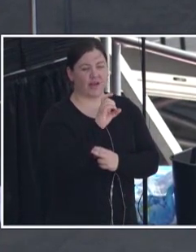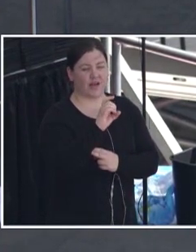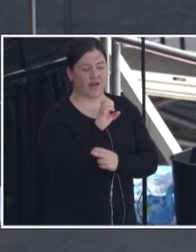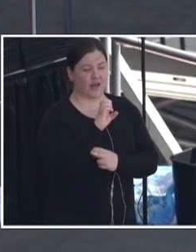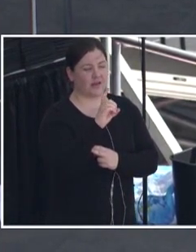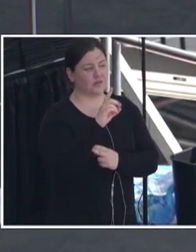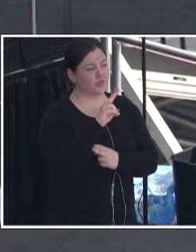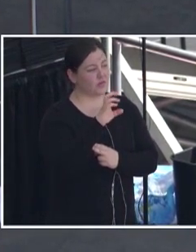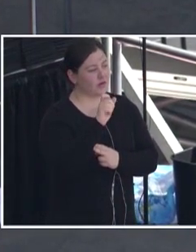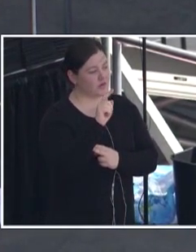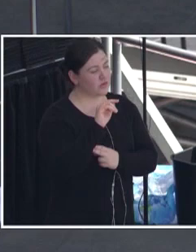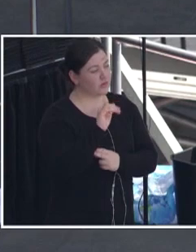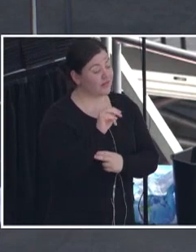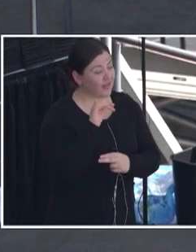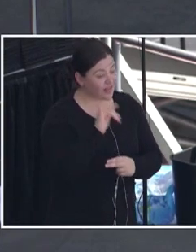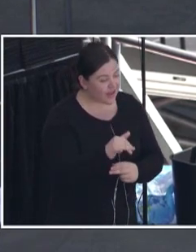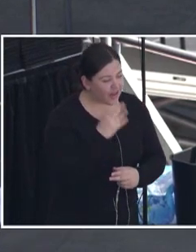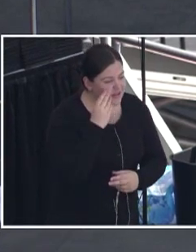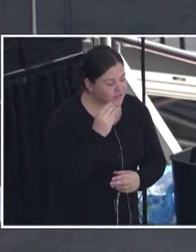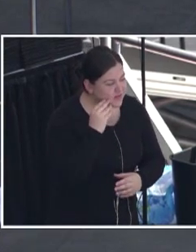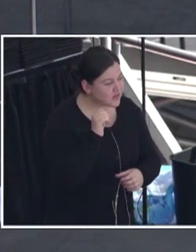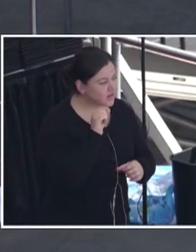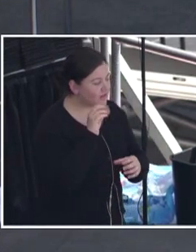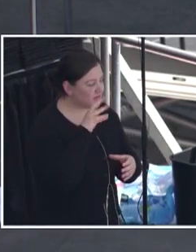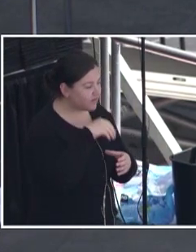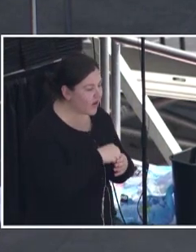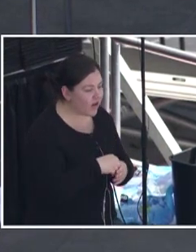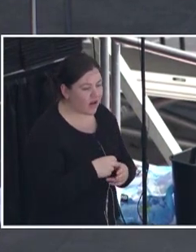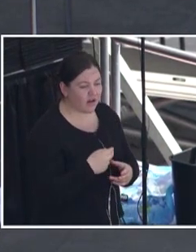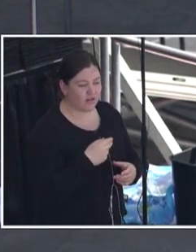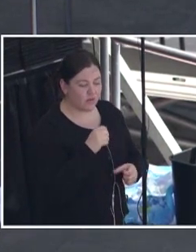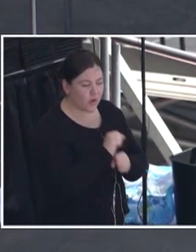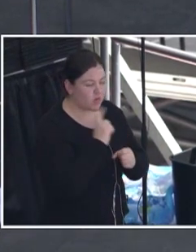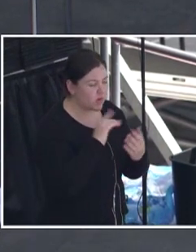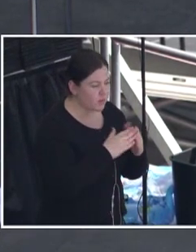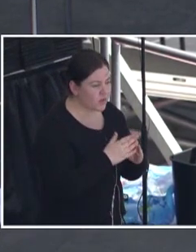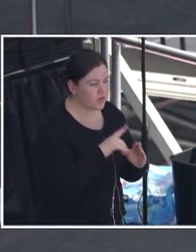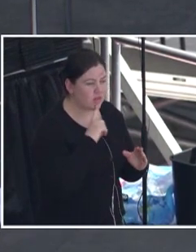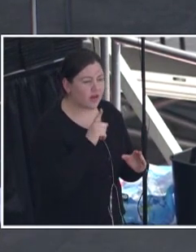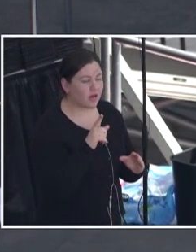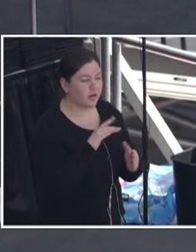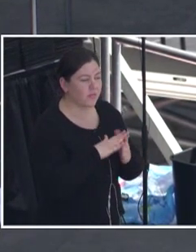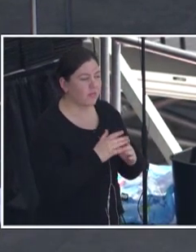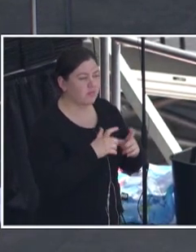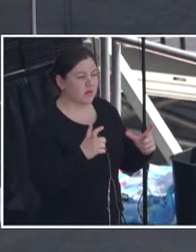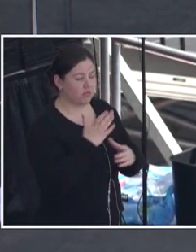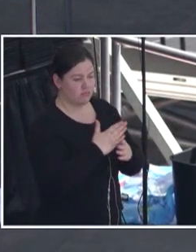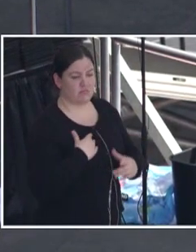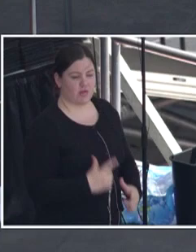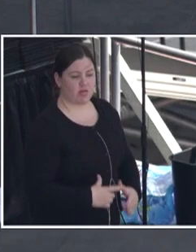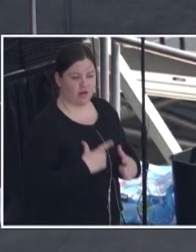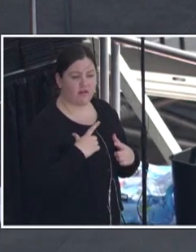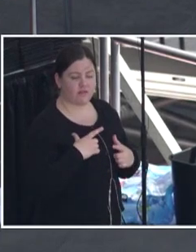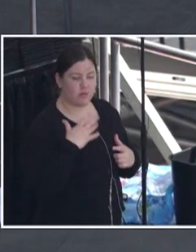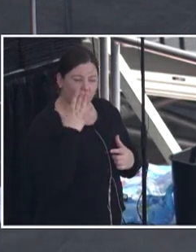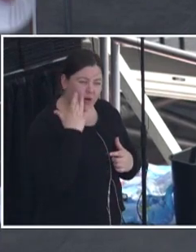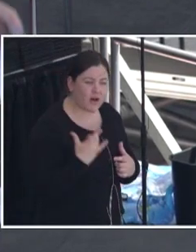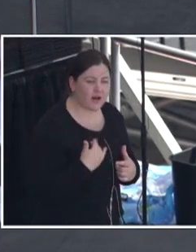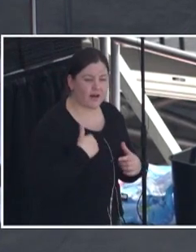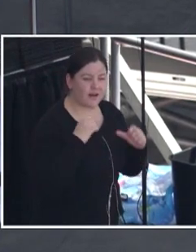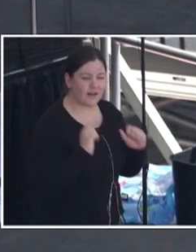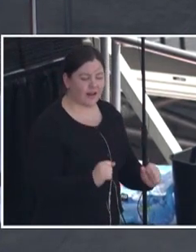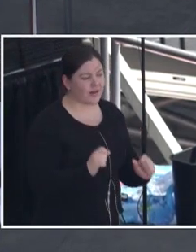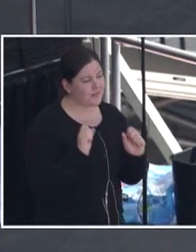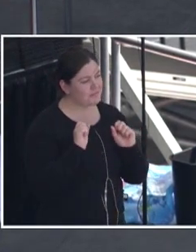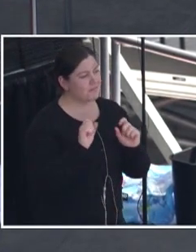has become a cornerstone of my adult life because it gives me the privilege to give back in a way